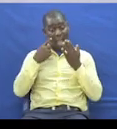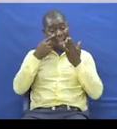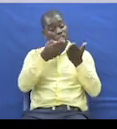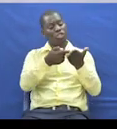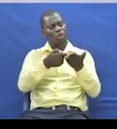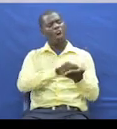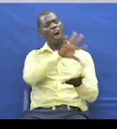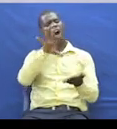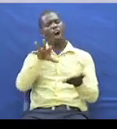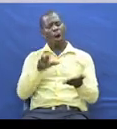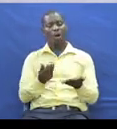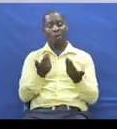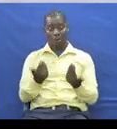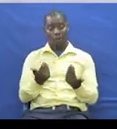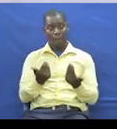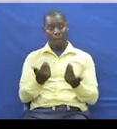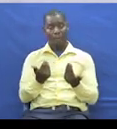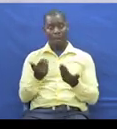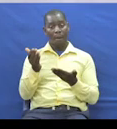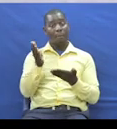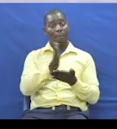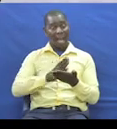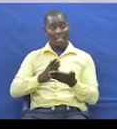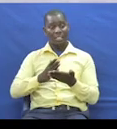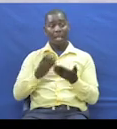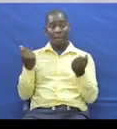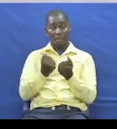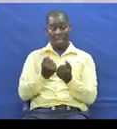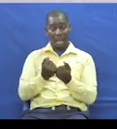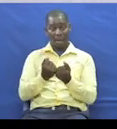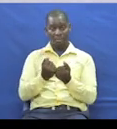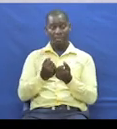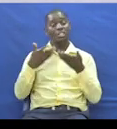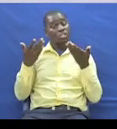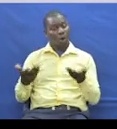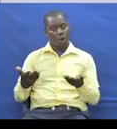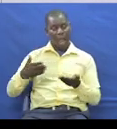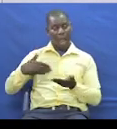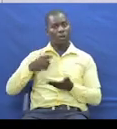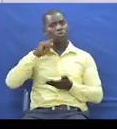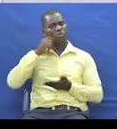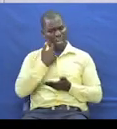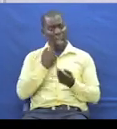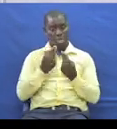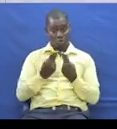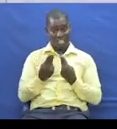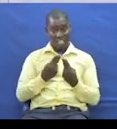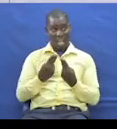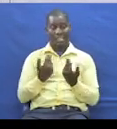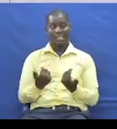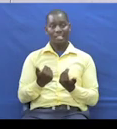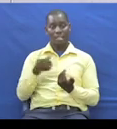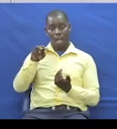all these particles that are made up with the atom. Let us now try to discuss the